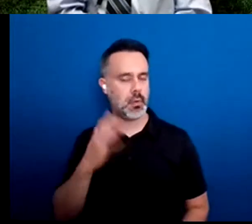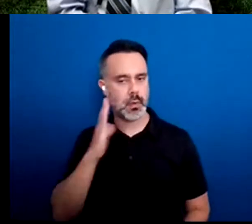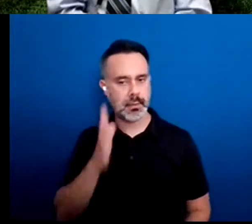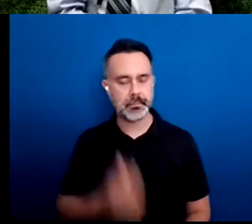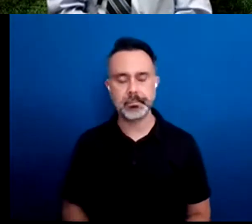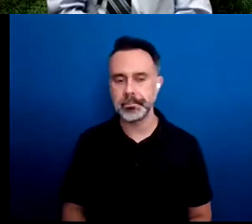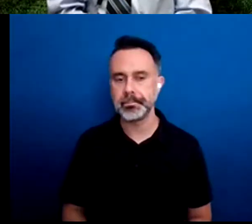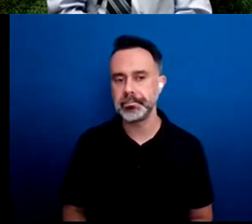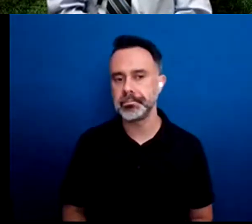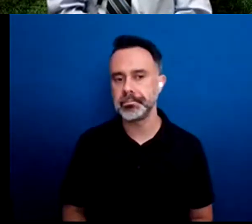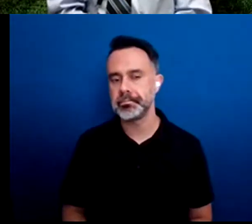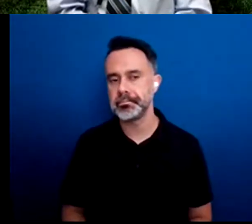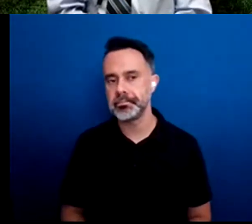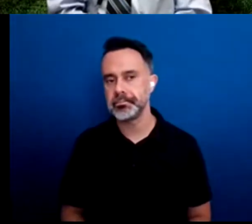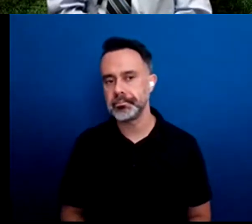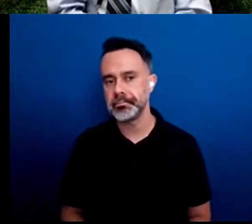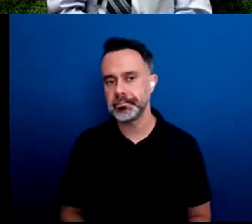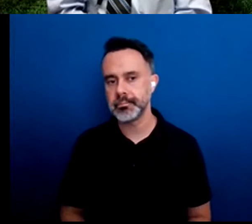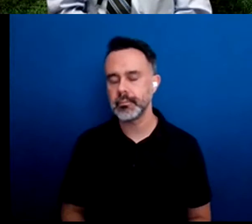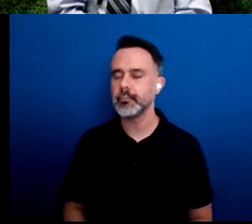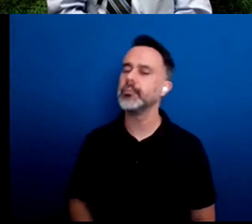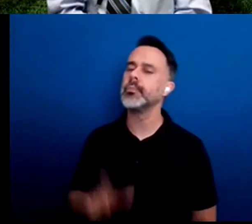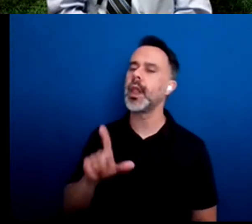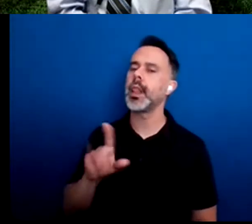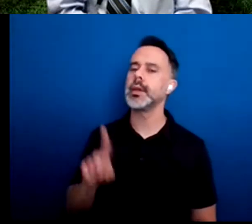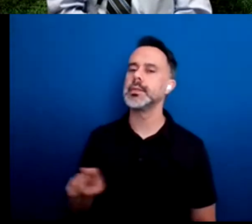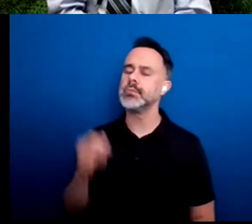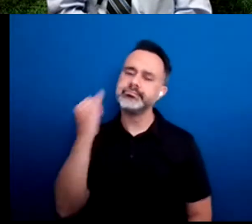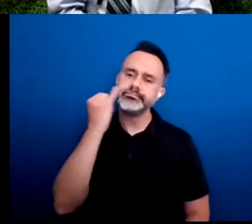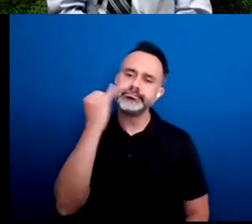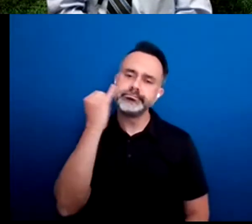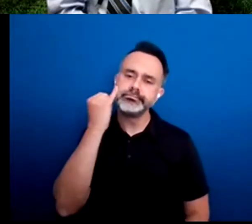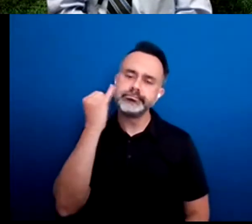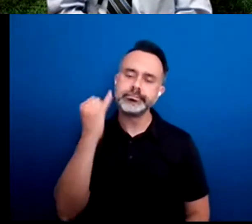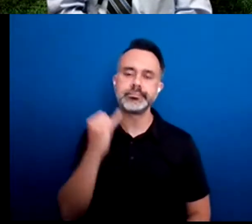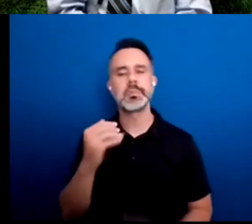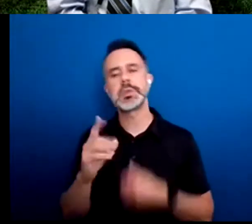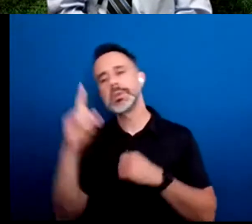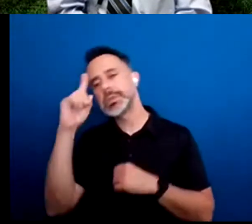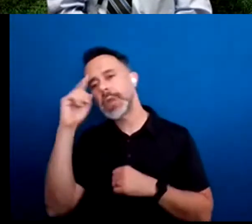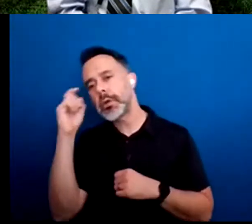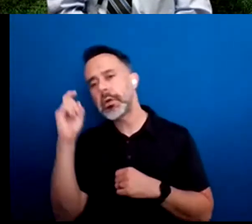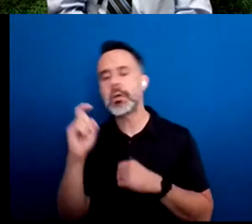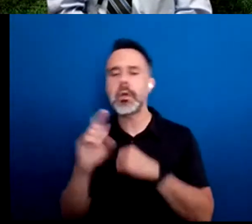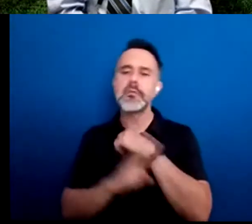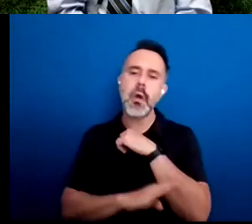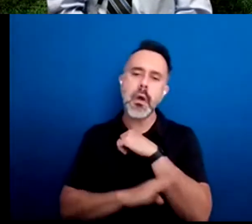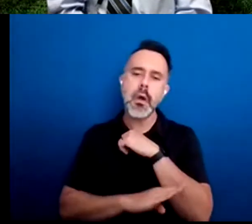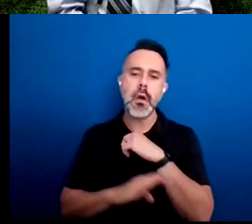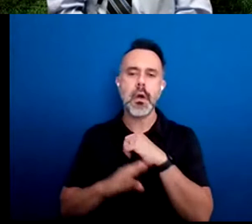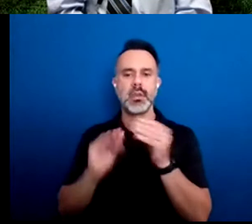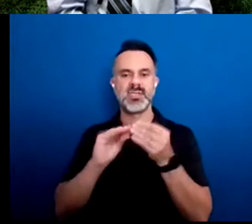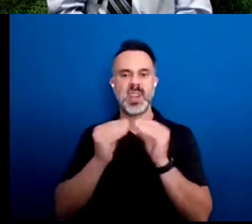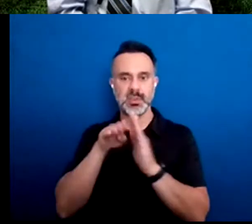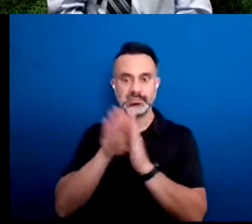So what happens in the summer or the fall if we have a surge? Will Sacramento